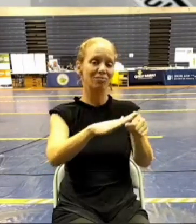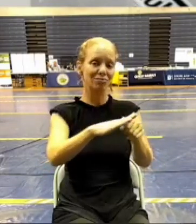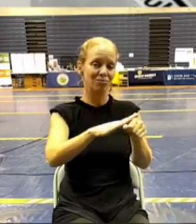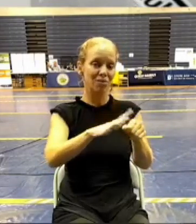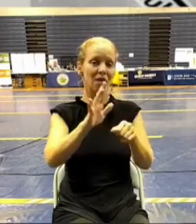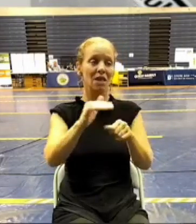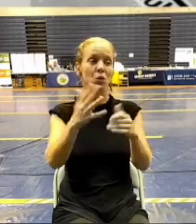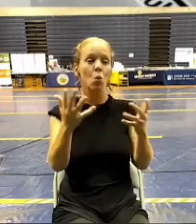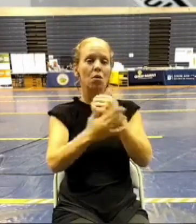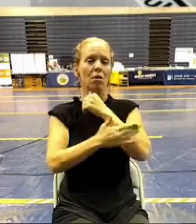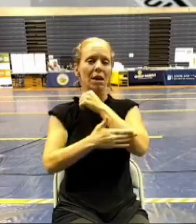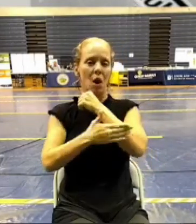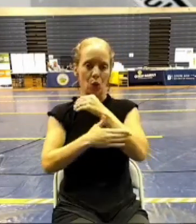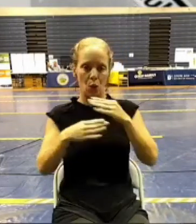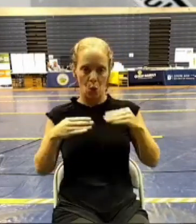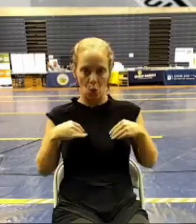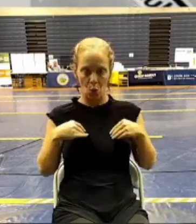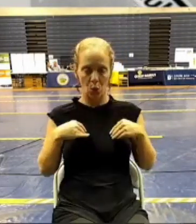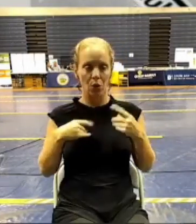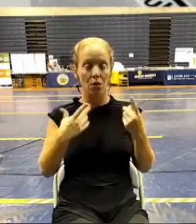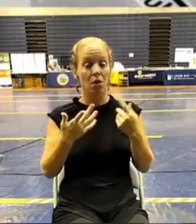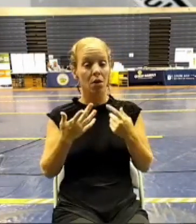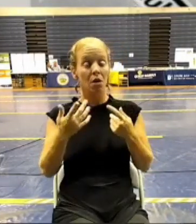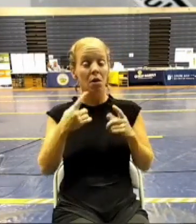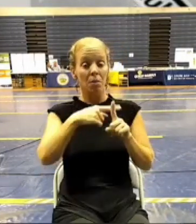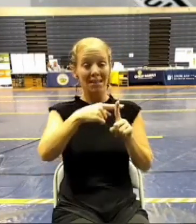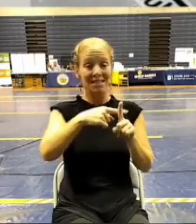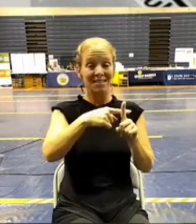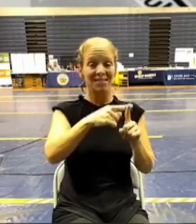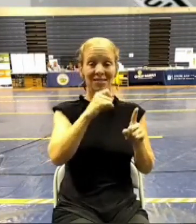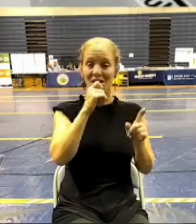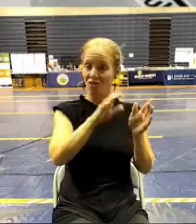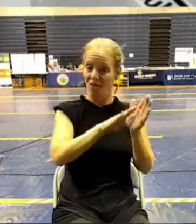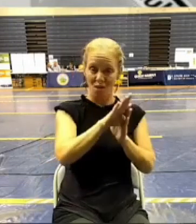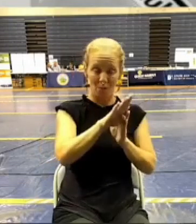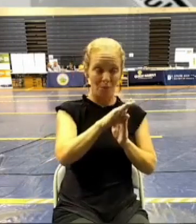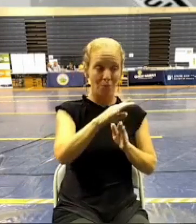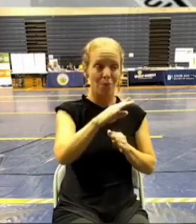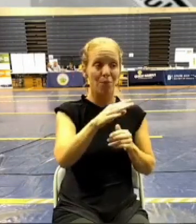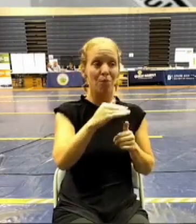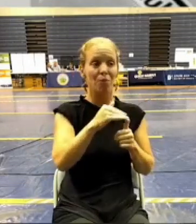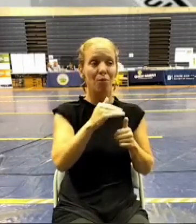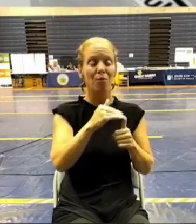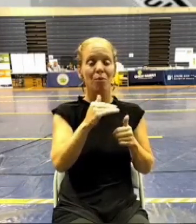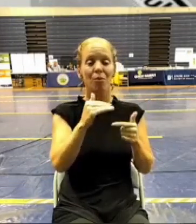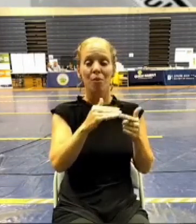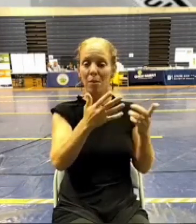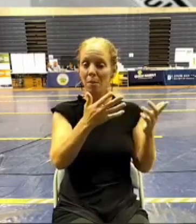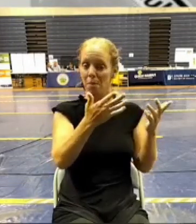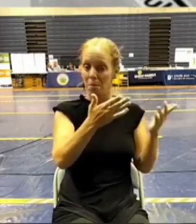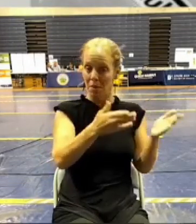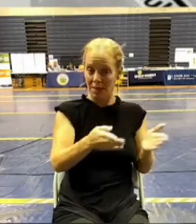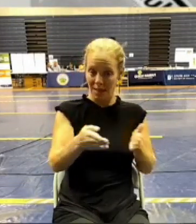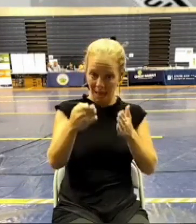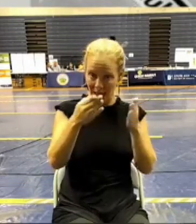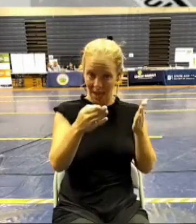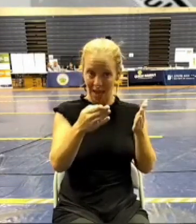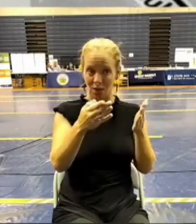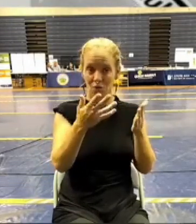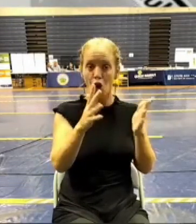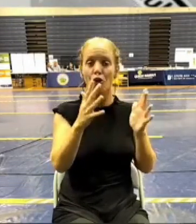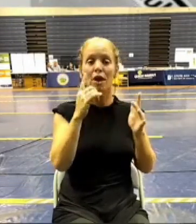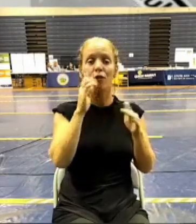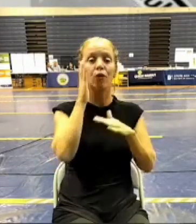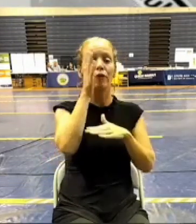the county owns. The advantages of Central Maui is undeveloped land. It's planned already for a future landfill